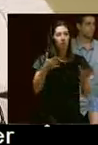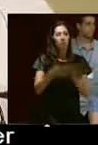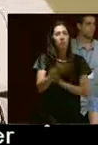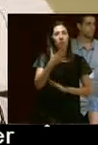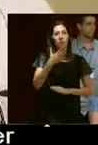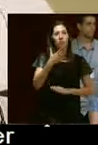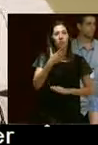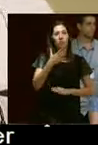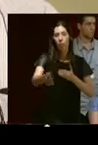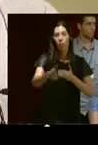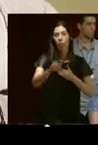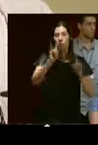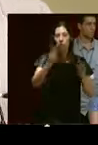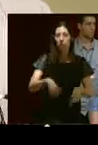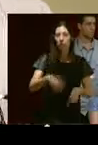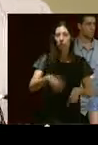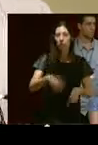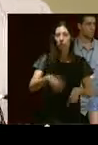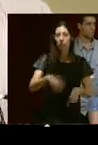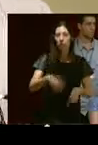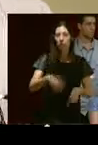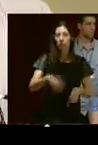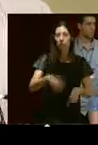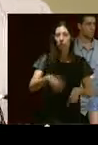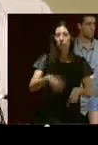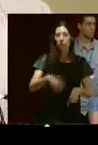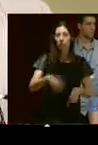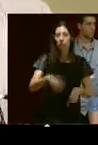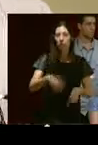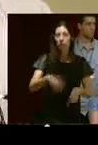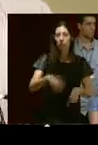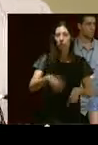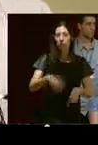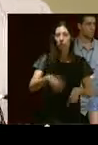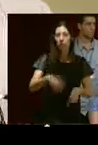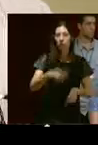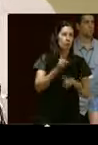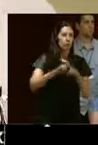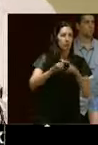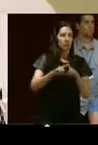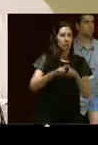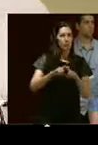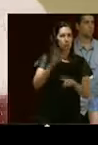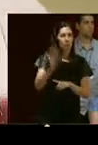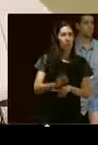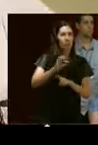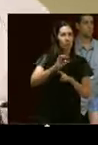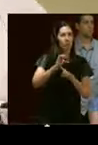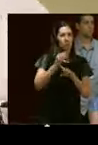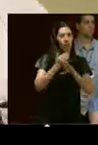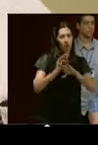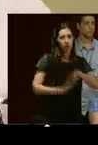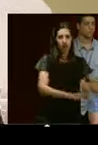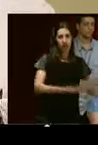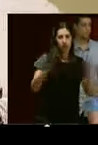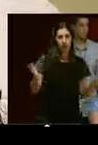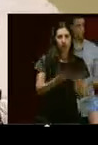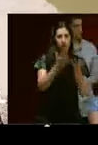has prepared and that ONCE has paid for its rights also. Thank you very much.